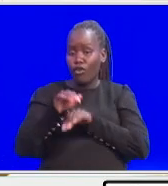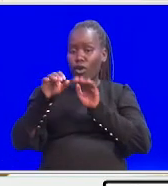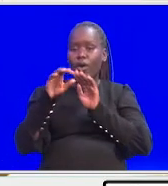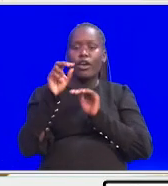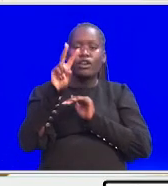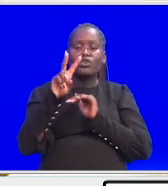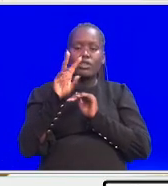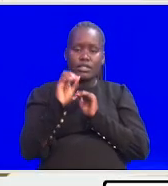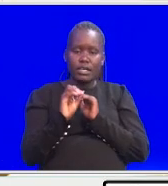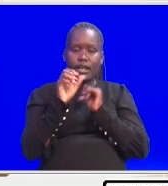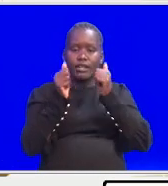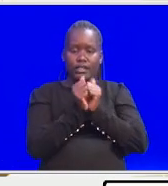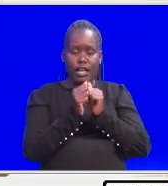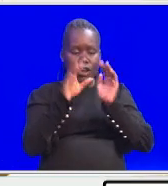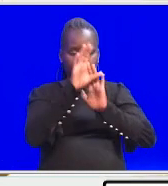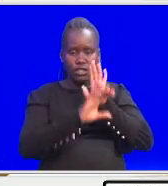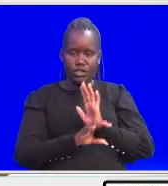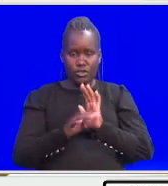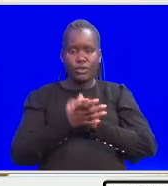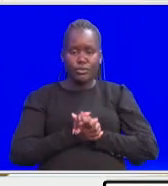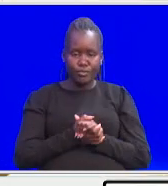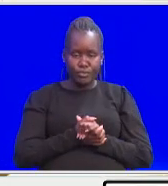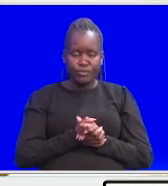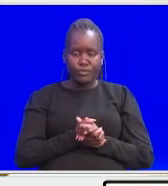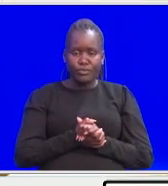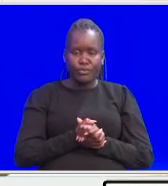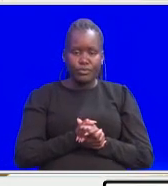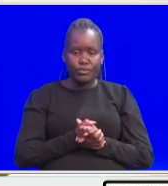Moige William for TV 47 at the Supreme Court of Kenya, Billings, Nairobi.